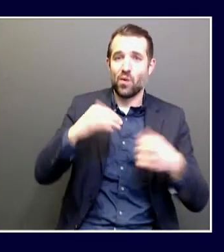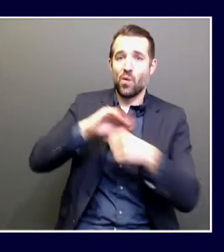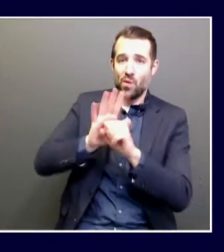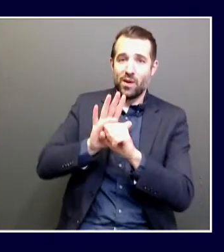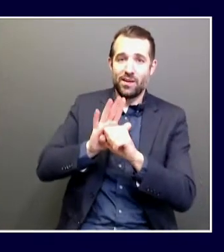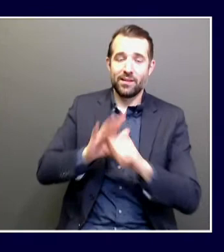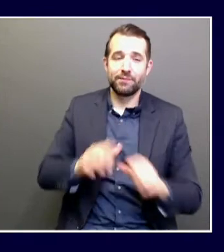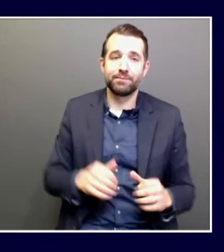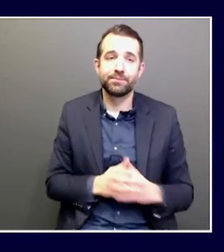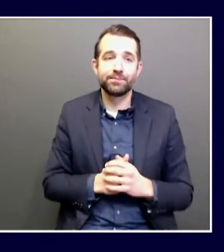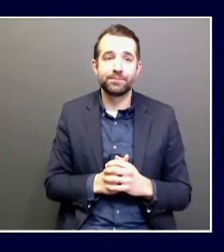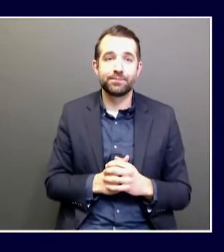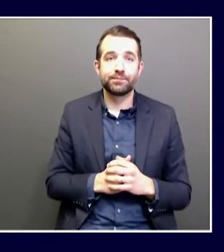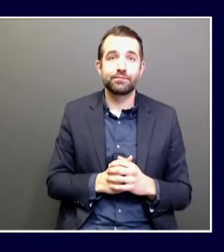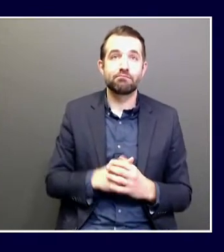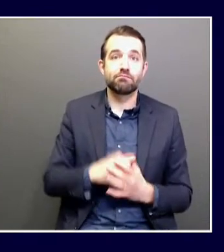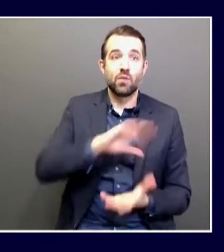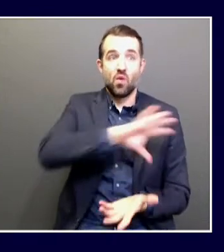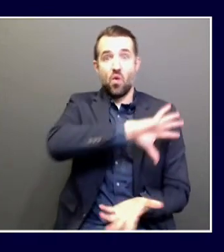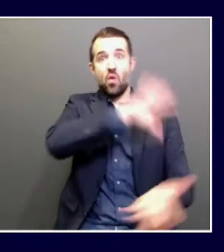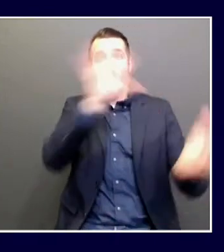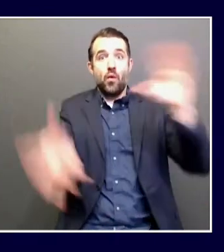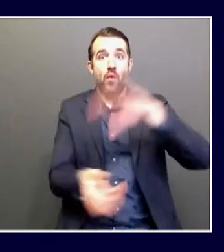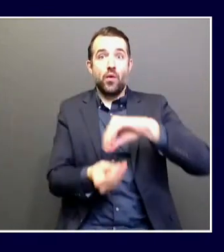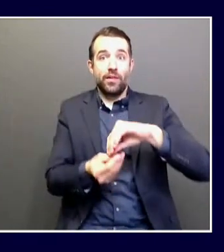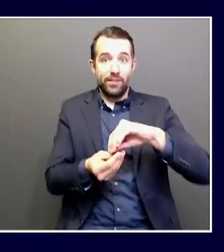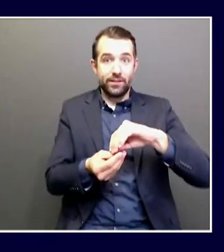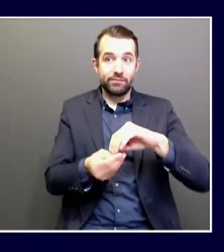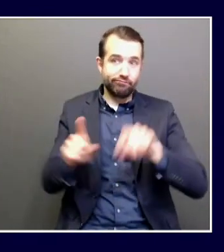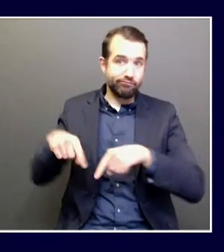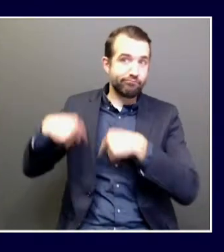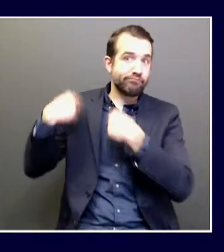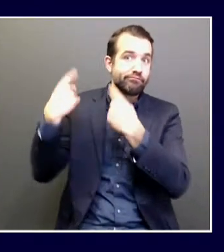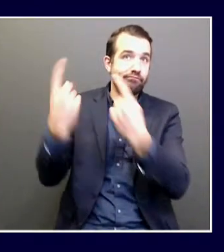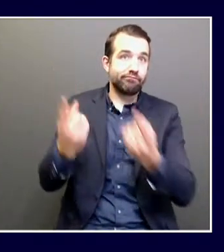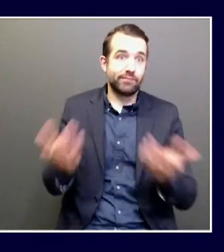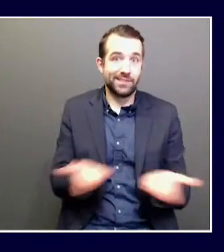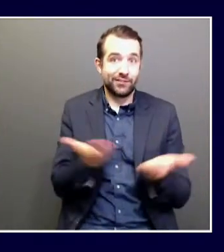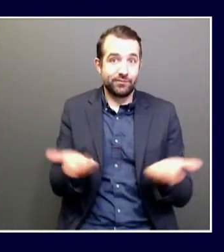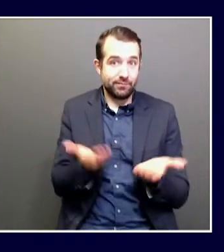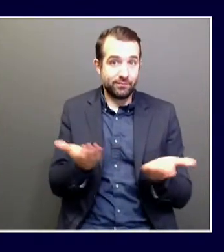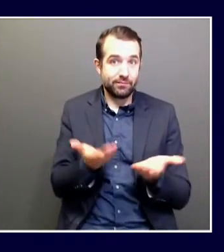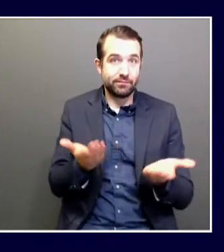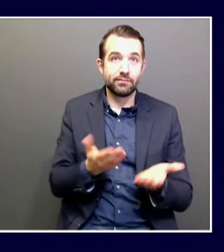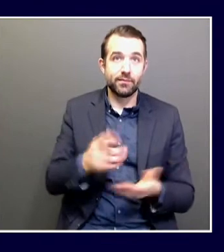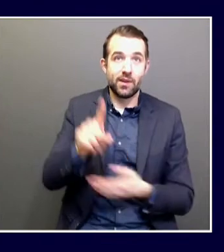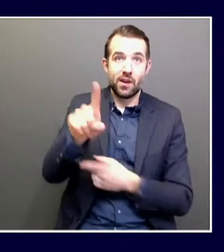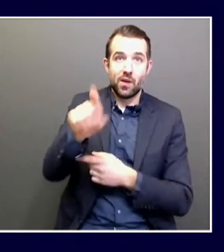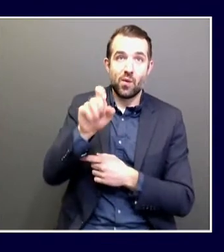Overall, across the state, there have been a total of